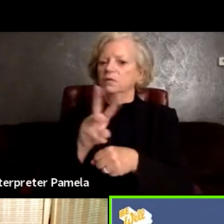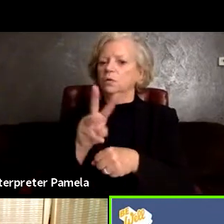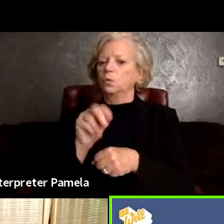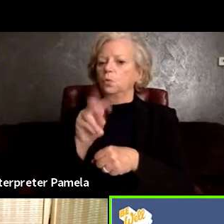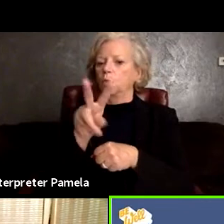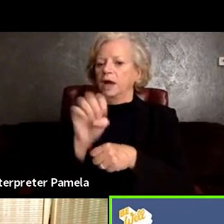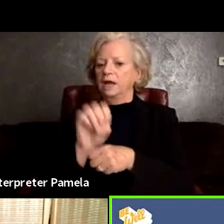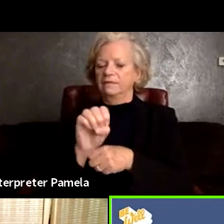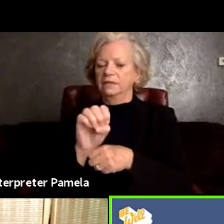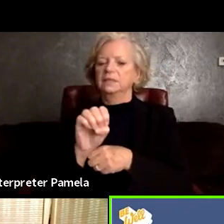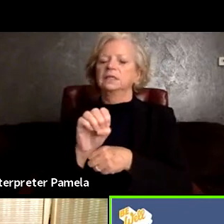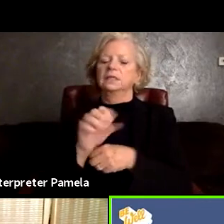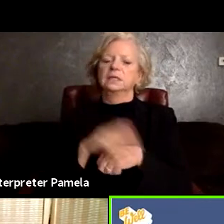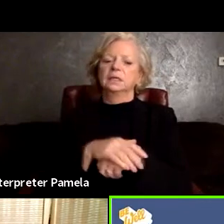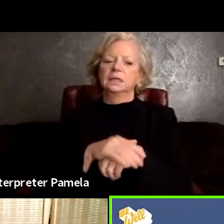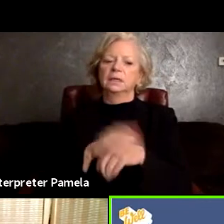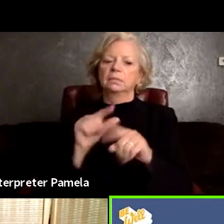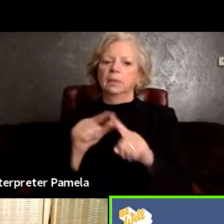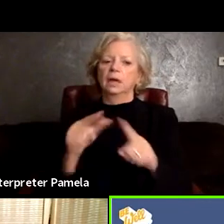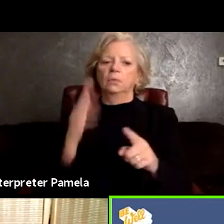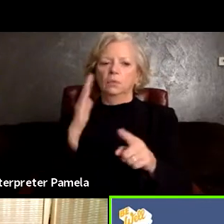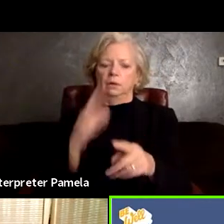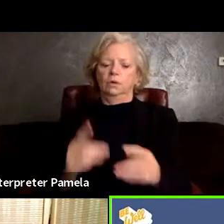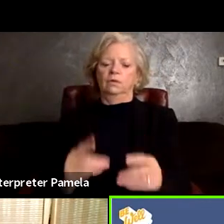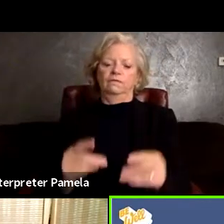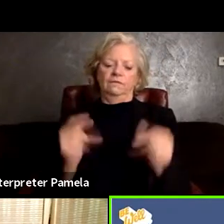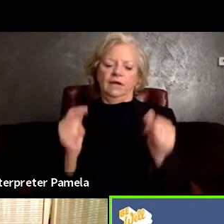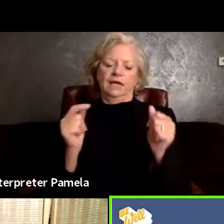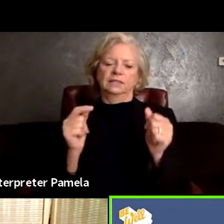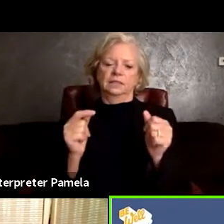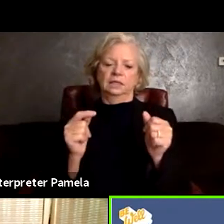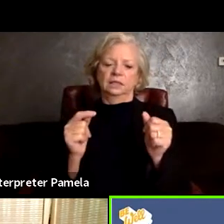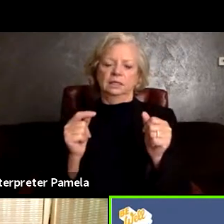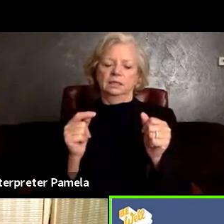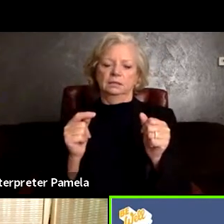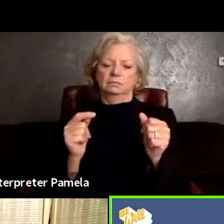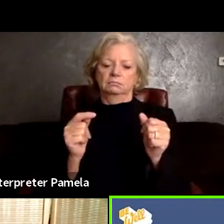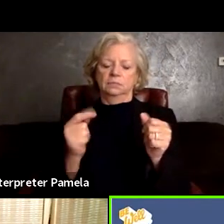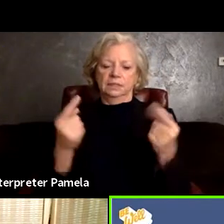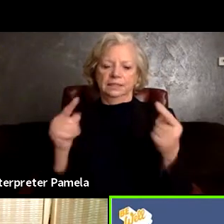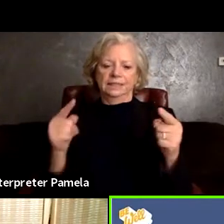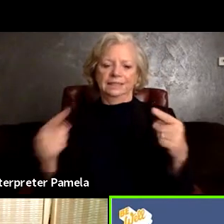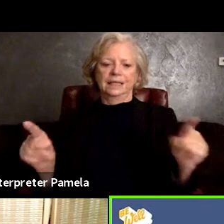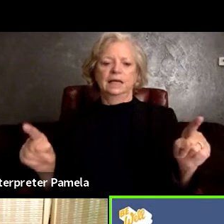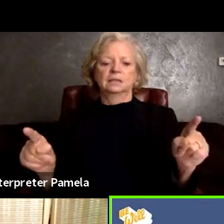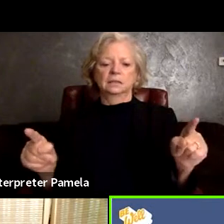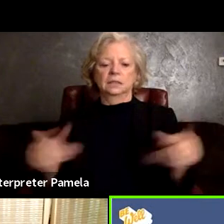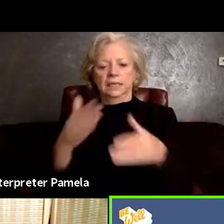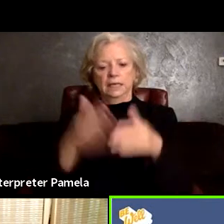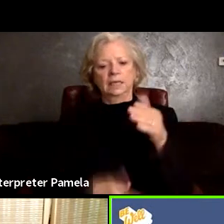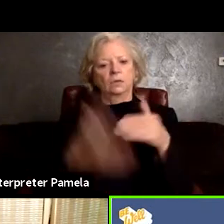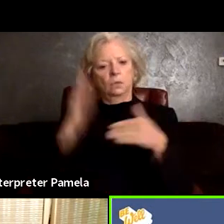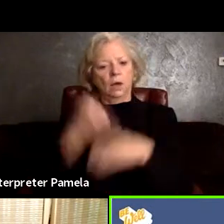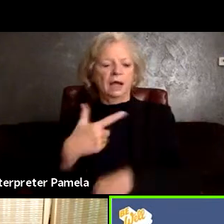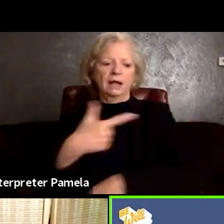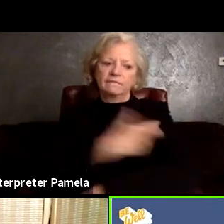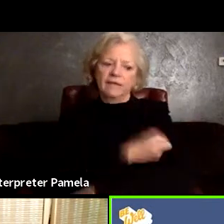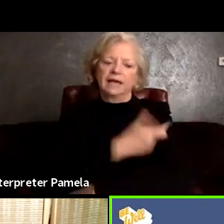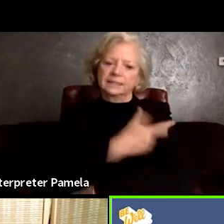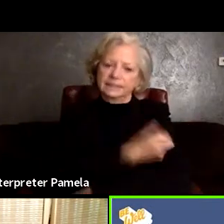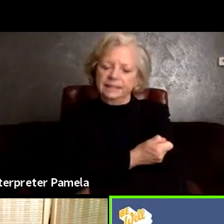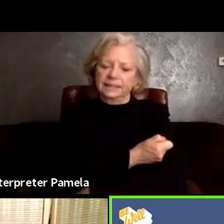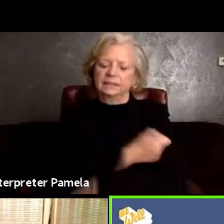that place, and we'll get there faster the more people we have vaccinated. Parts of the country, parts of the world with low vaccination rates are going to keep seeing